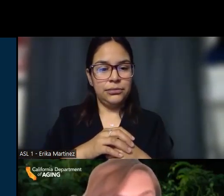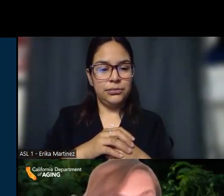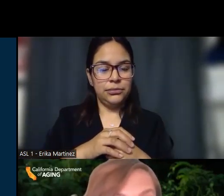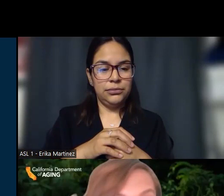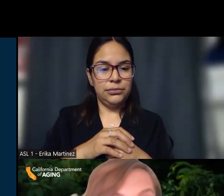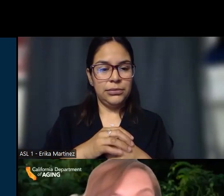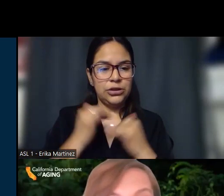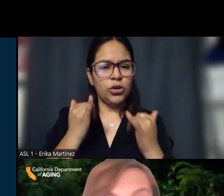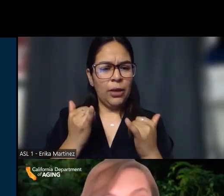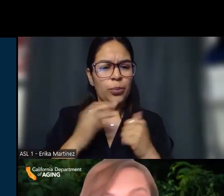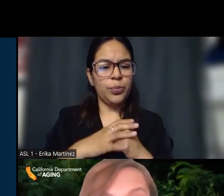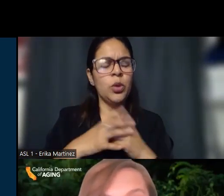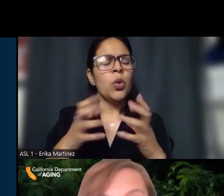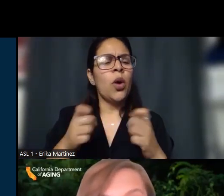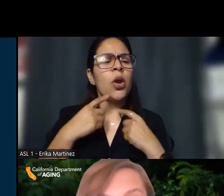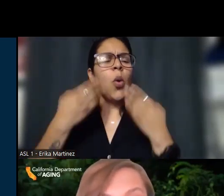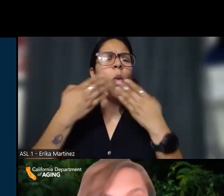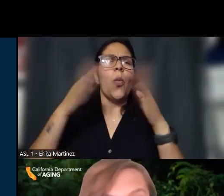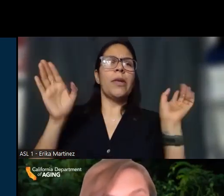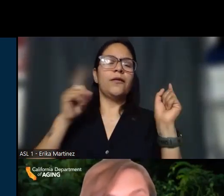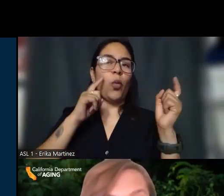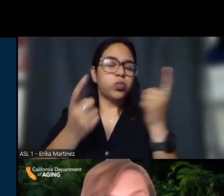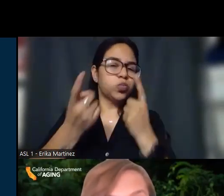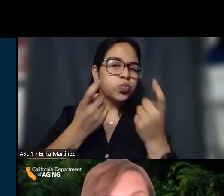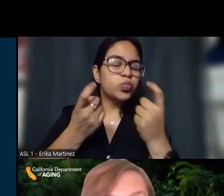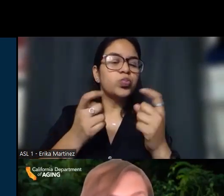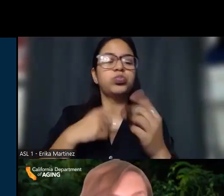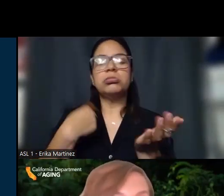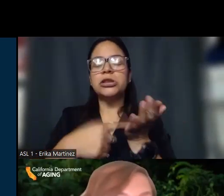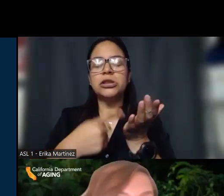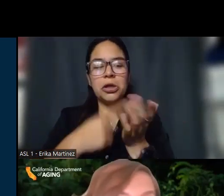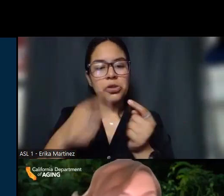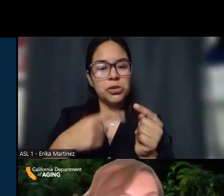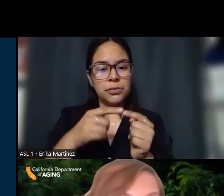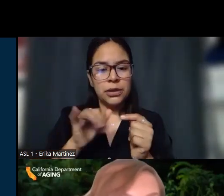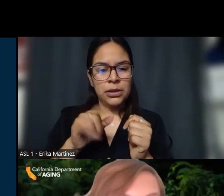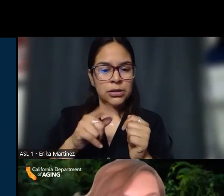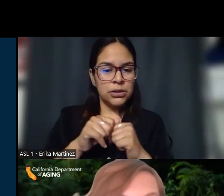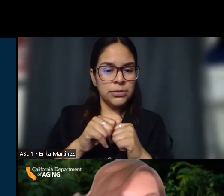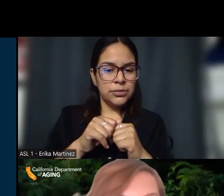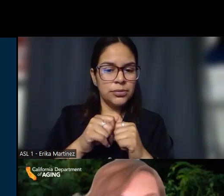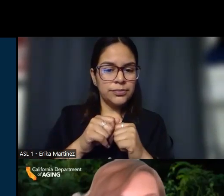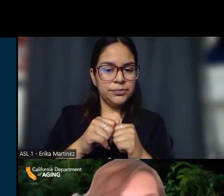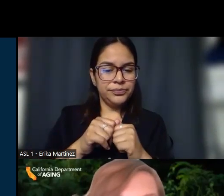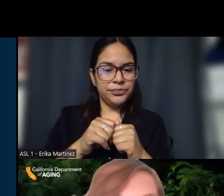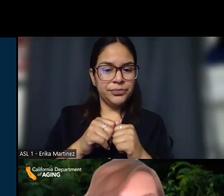At this time, we would like to open it up for committee questions and discussion. Carol, if you could go to gallery mode, please.